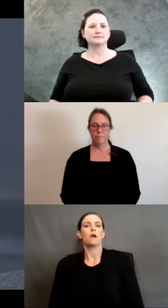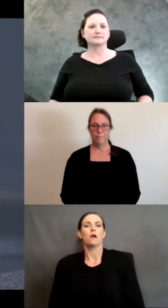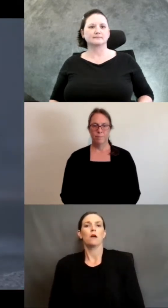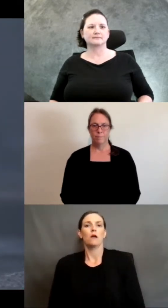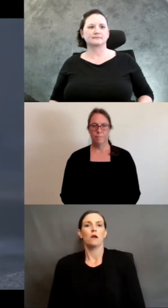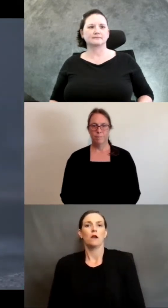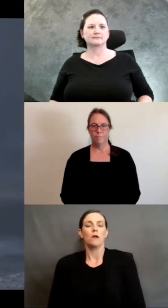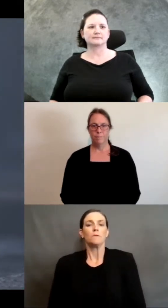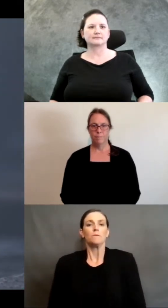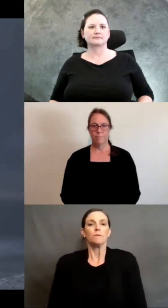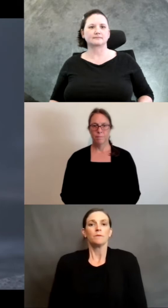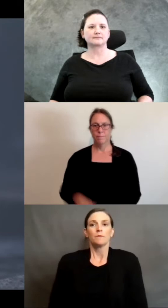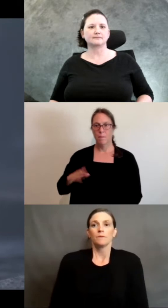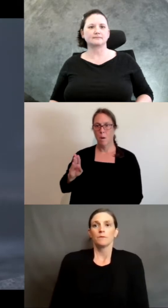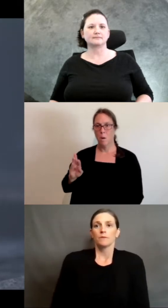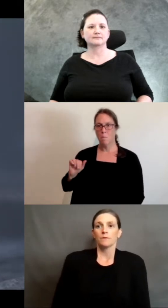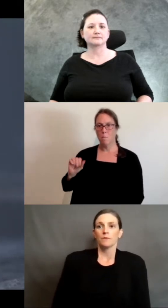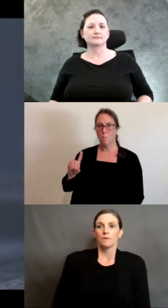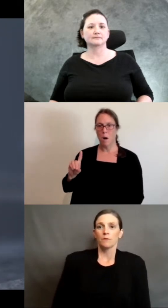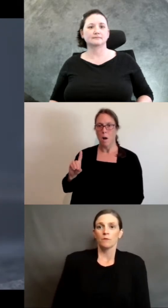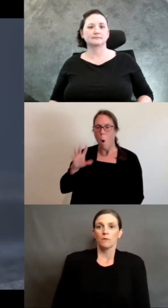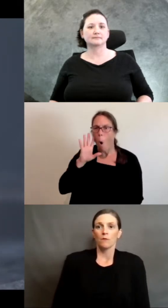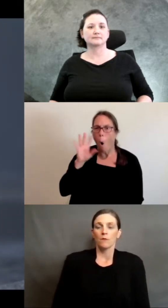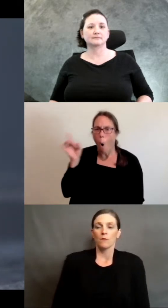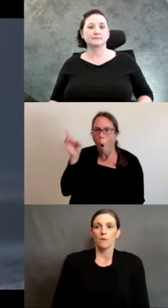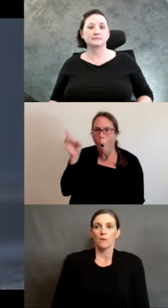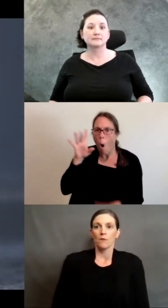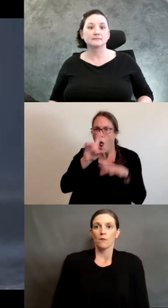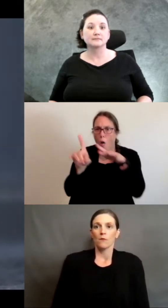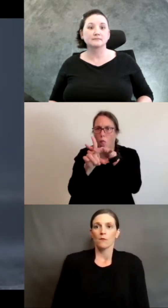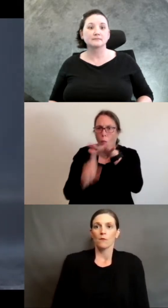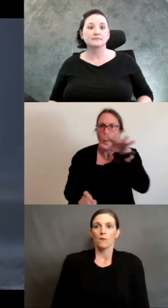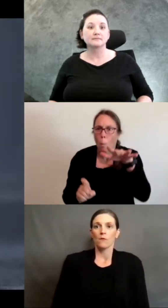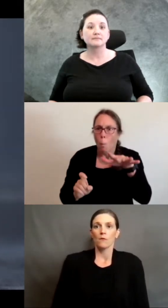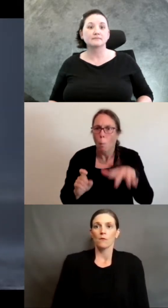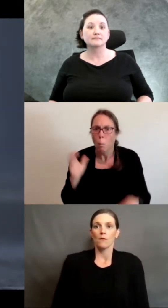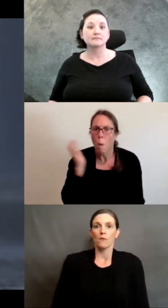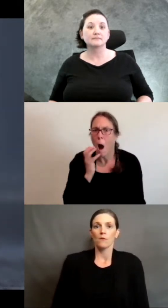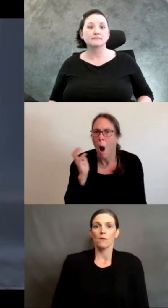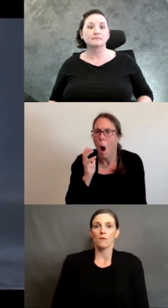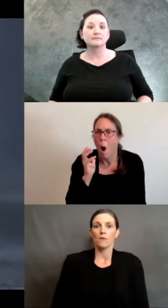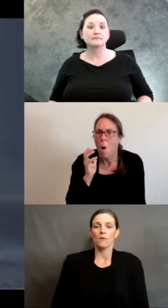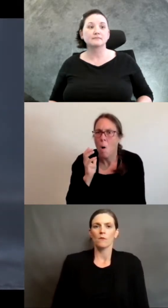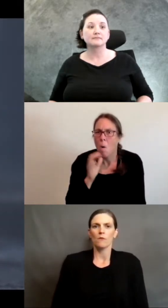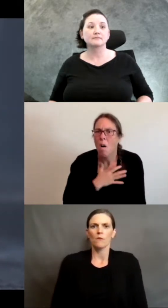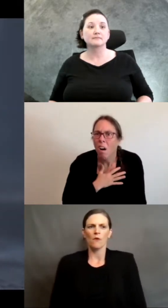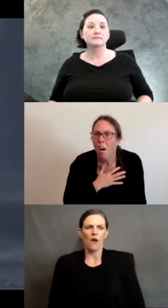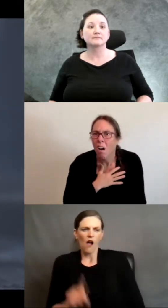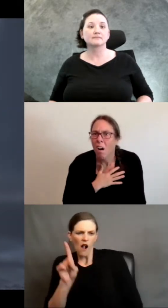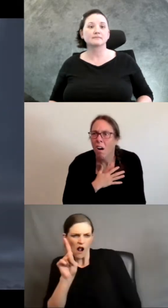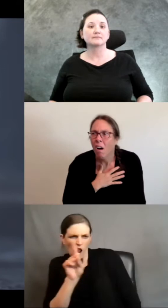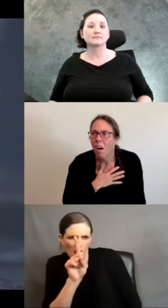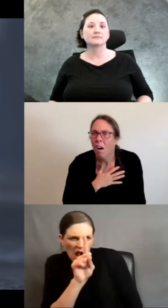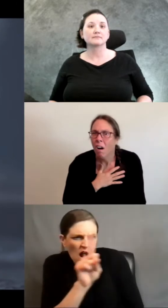Holy disappearing act, Batman! He goes to investigate more closely.